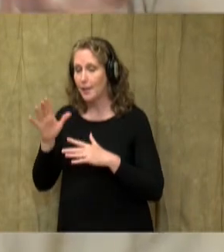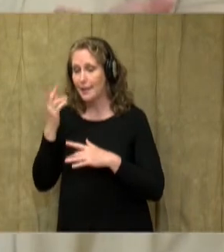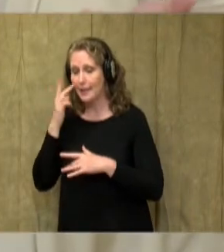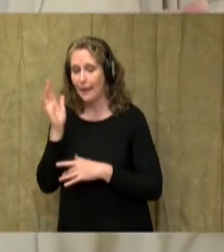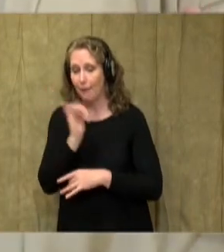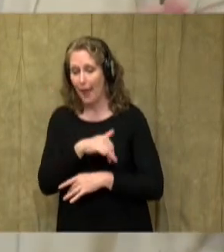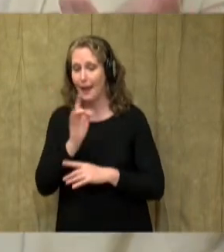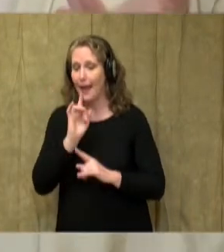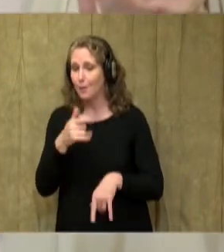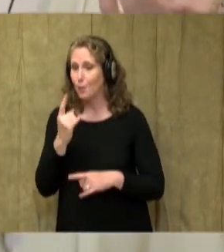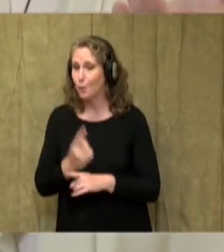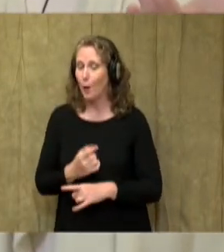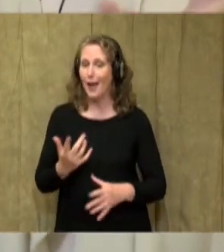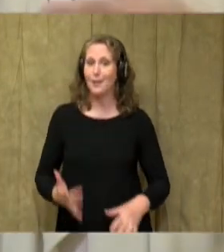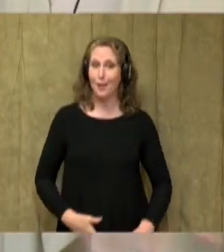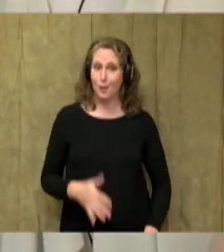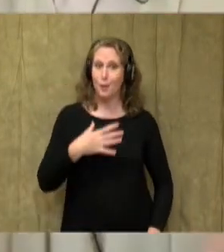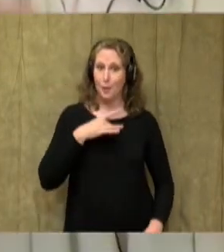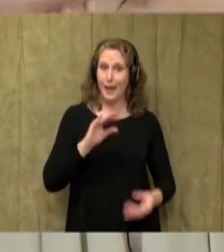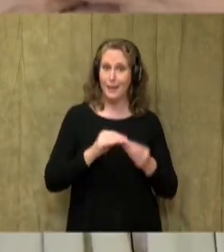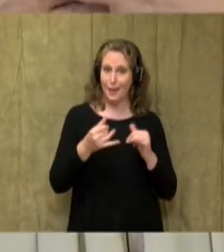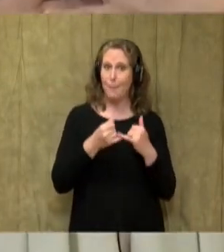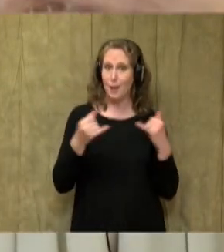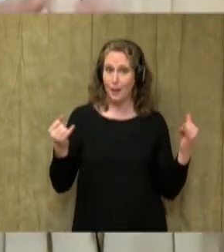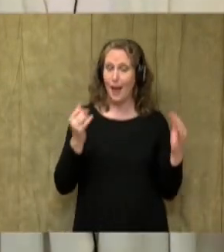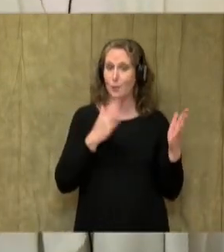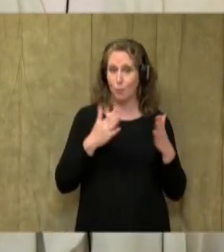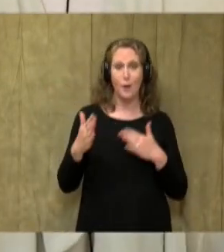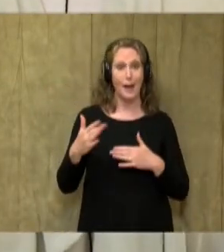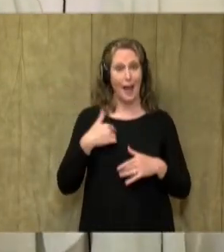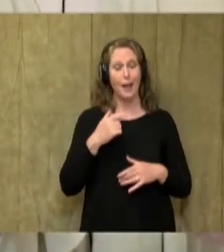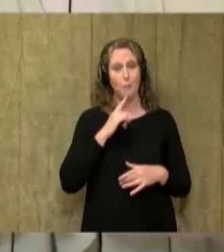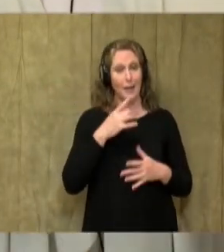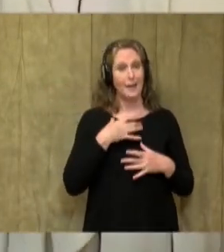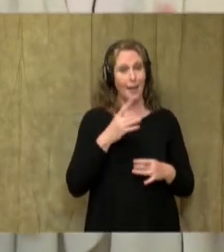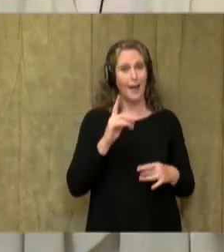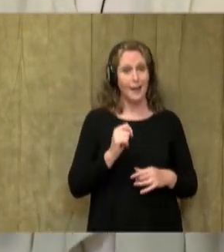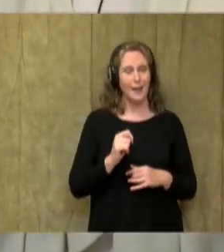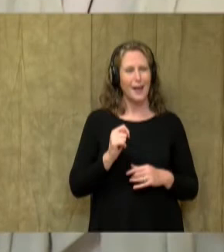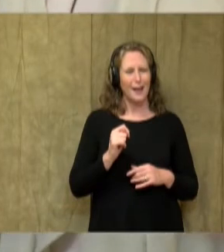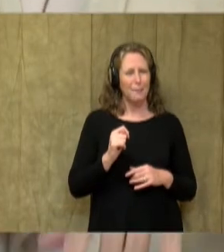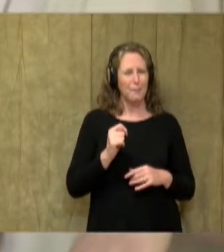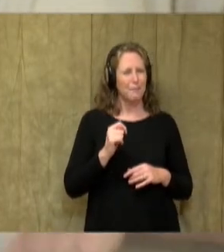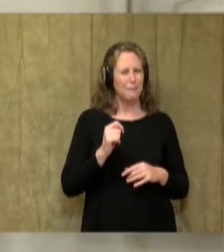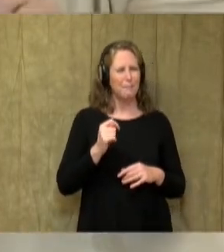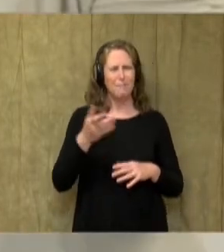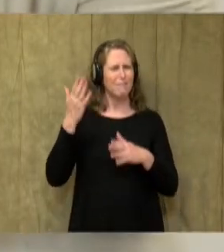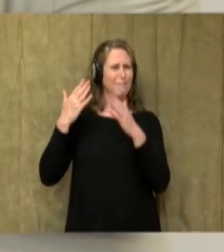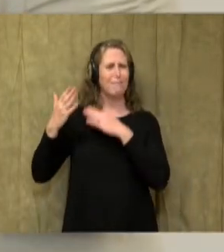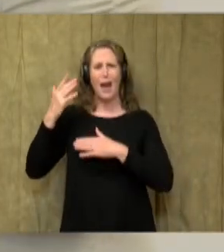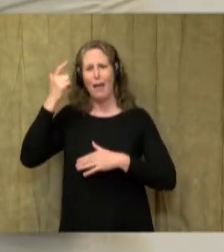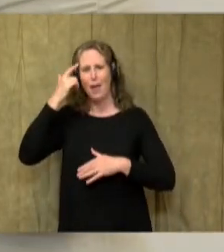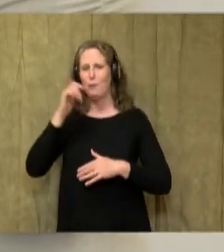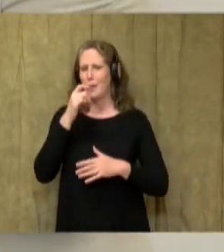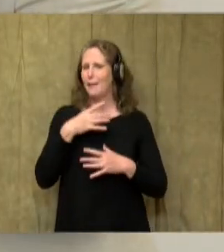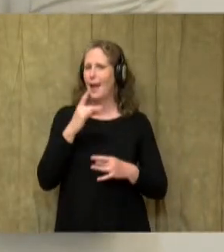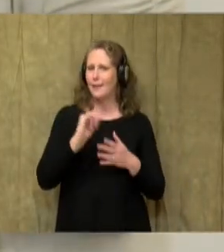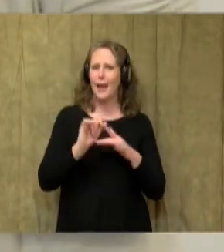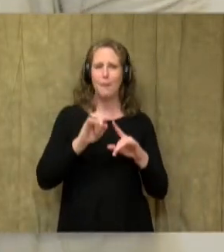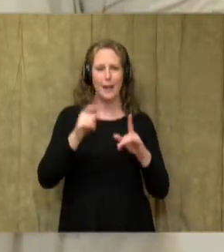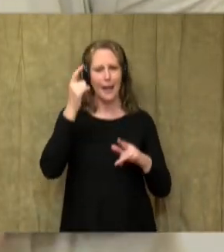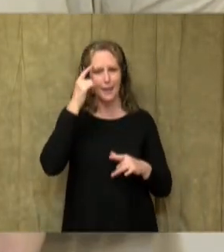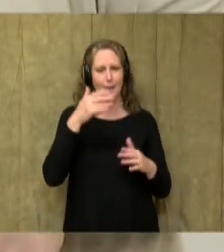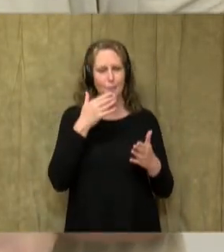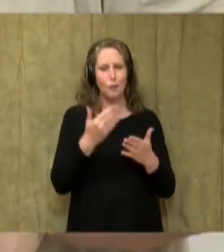who likes the open number line strategy? I actually do, and for a long time I thought that I wouldn't like that strategy, but I actually think that that's a pretty